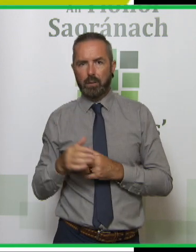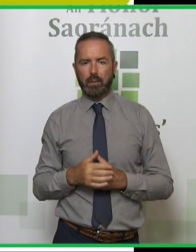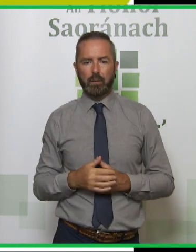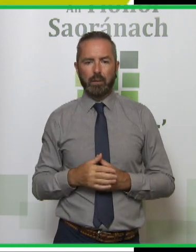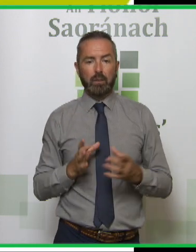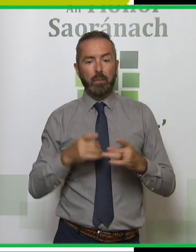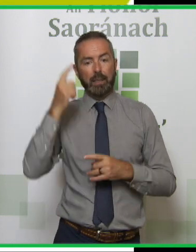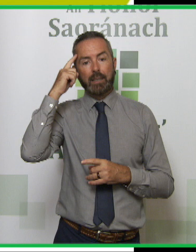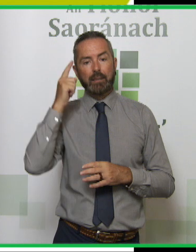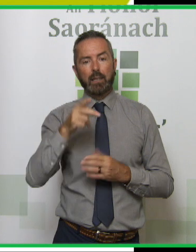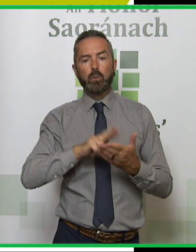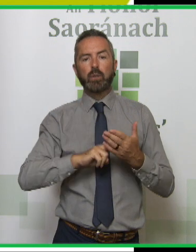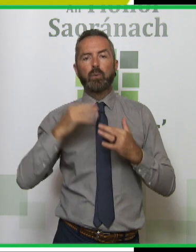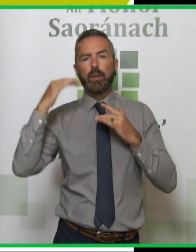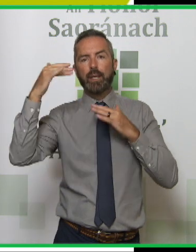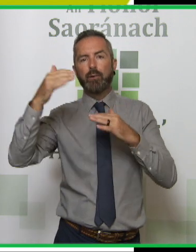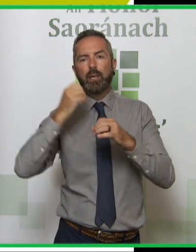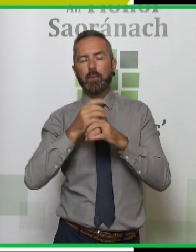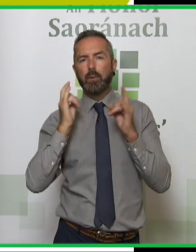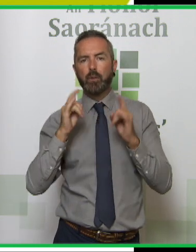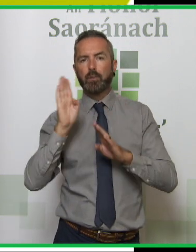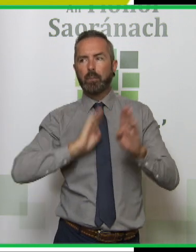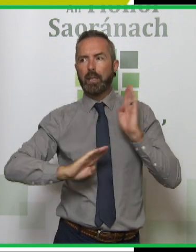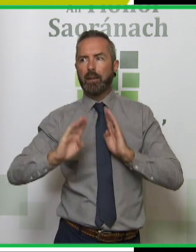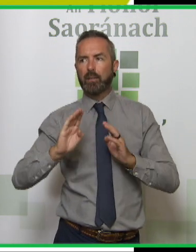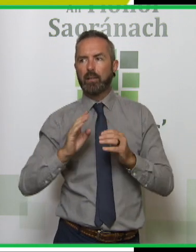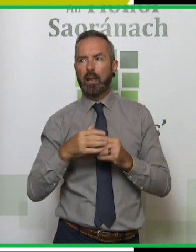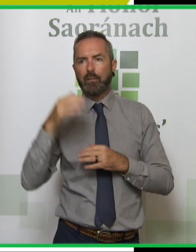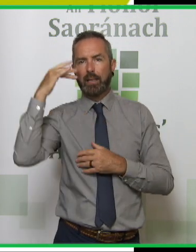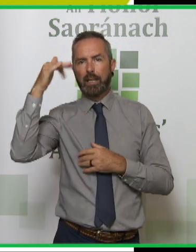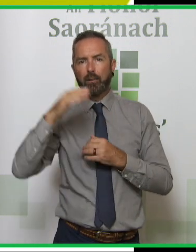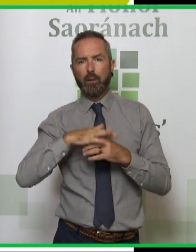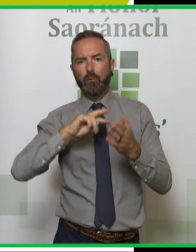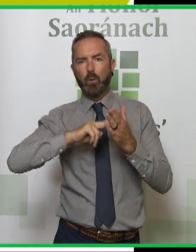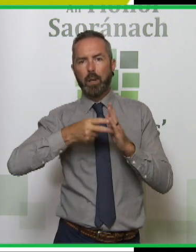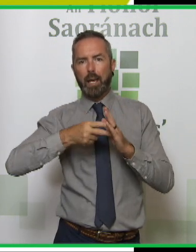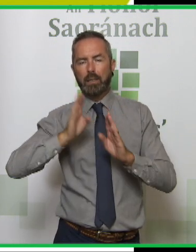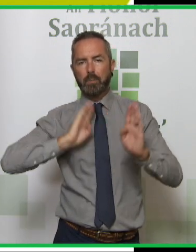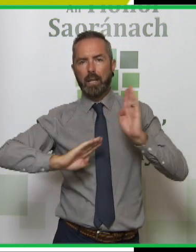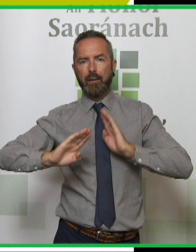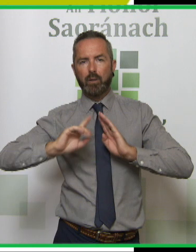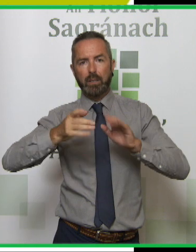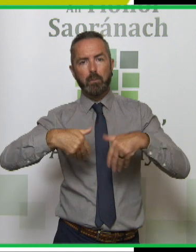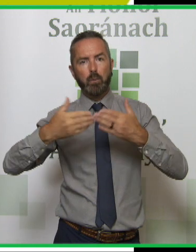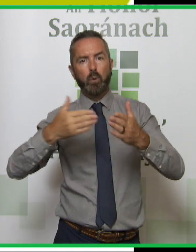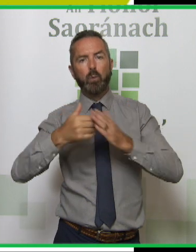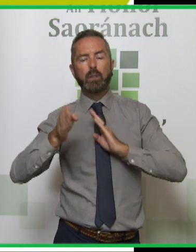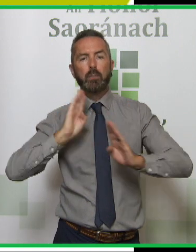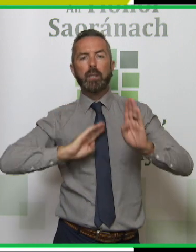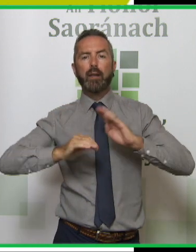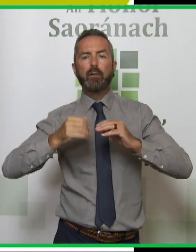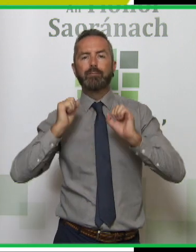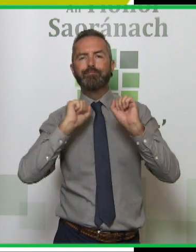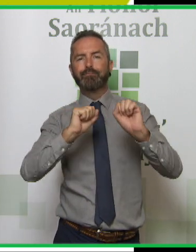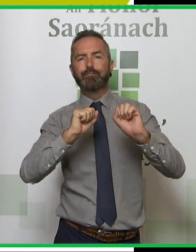sense of that, we use theories around human behaviour. So one of those is the theory of planned behaviour. So that kind of proposes that our behaviour is a result of